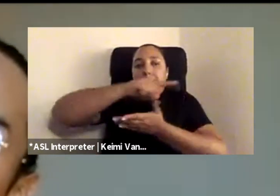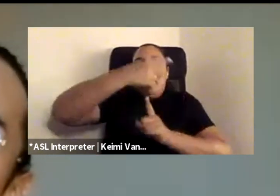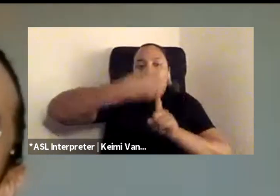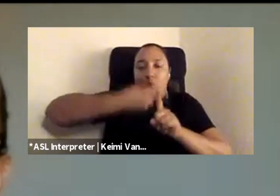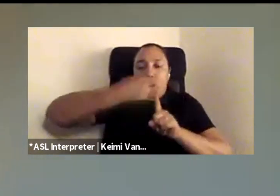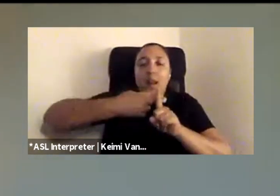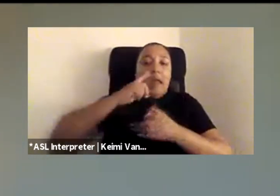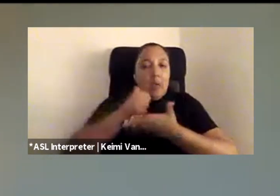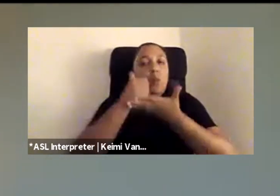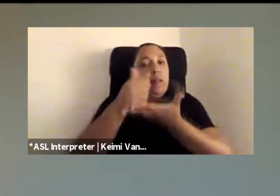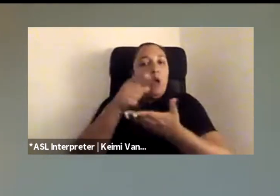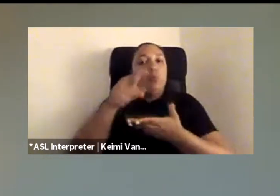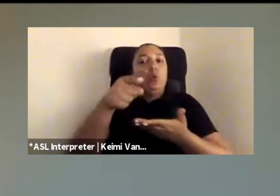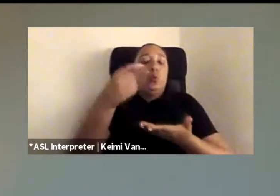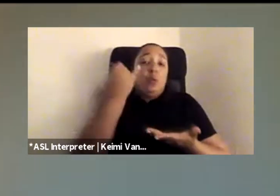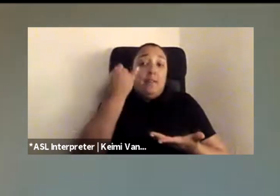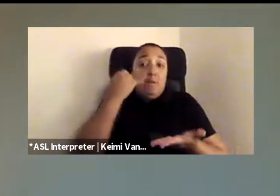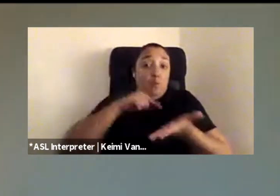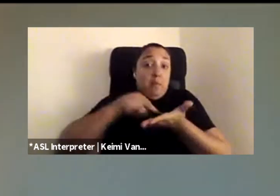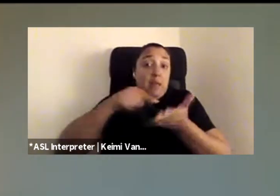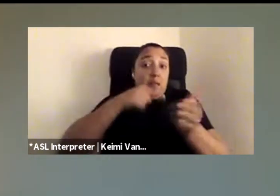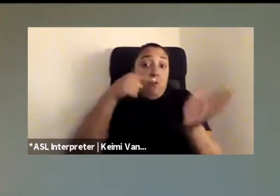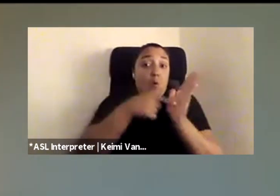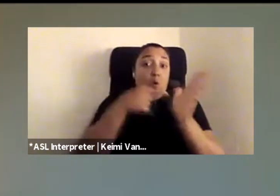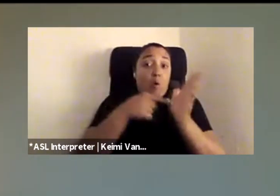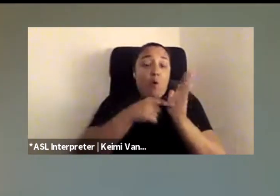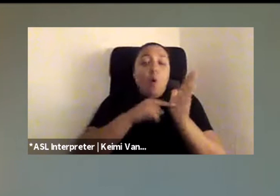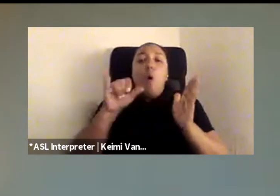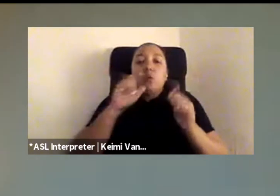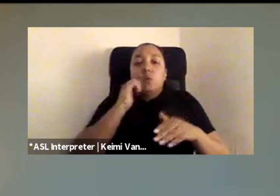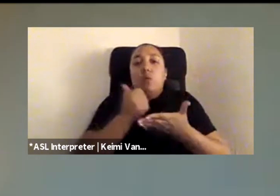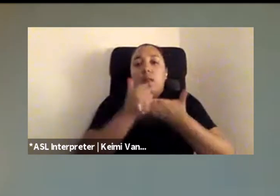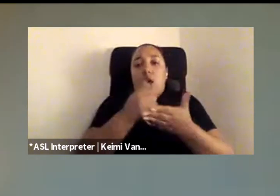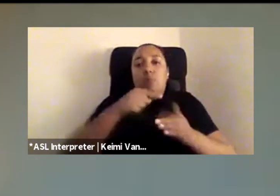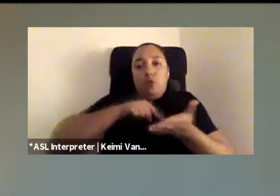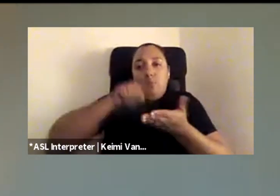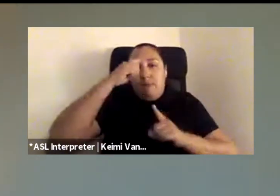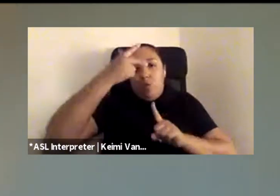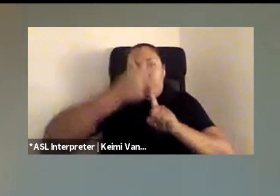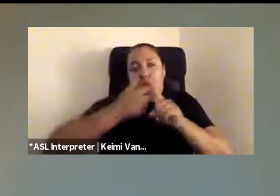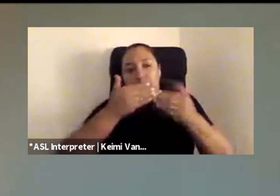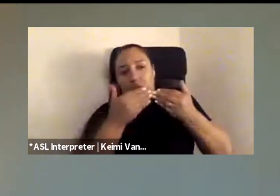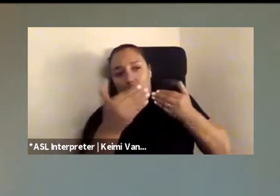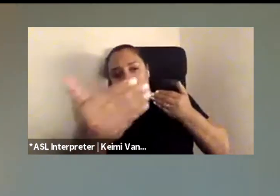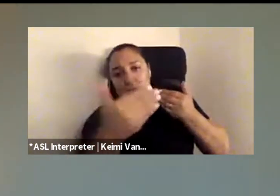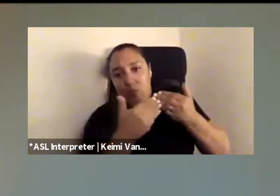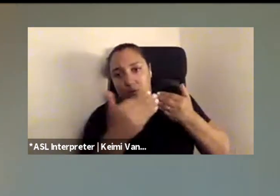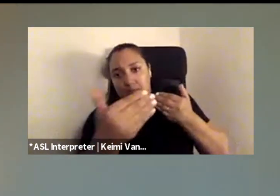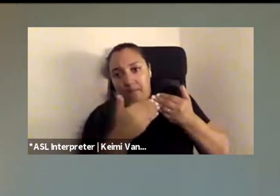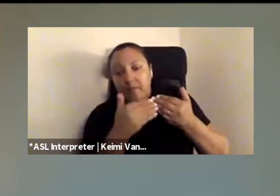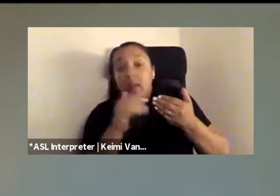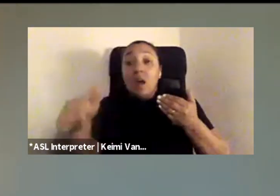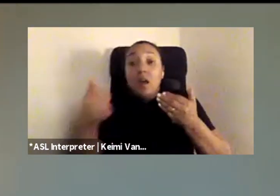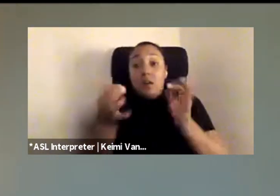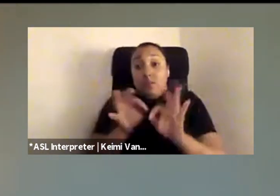rent, and it can also help people pay for 3 months of rent going forward. Yeah. Another thing, another really important program that we